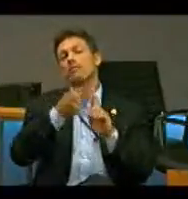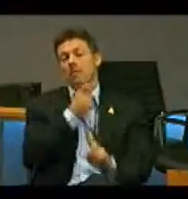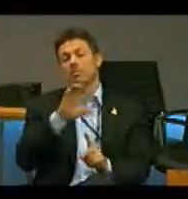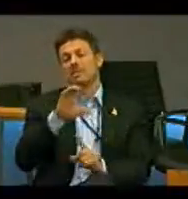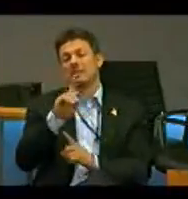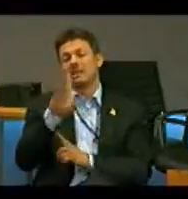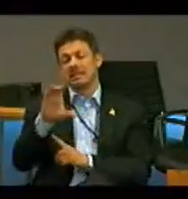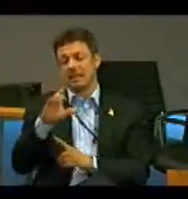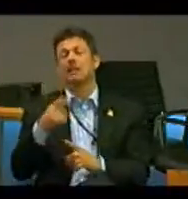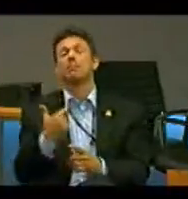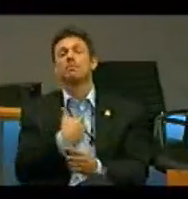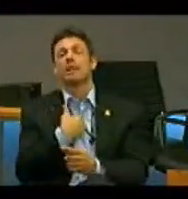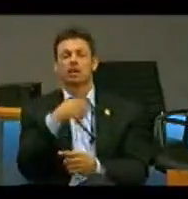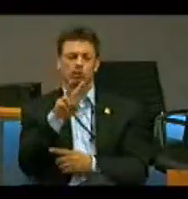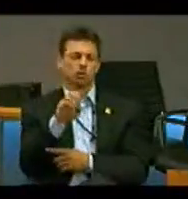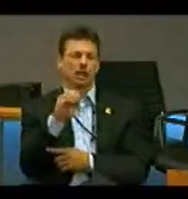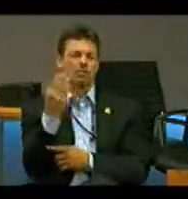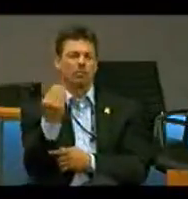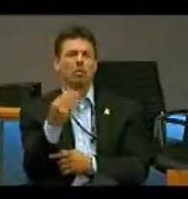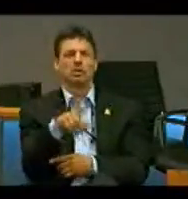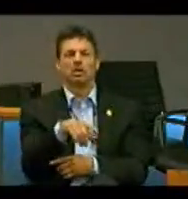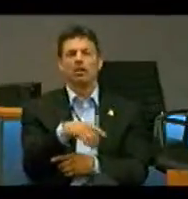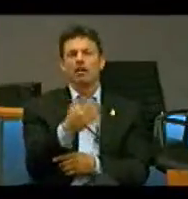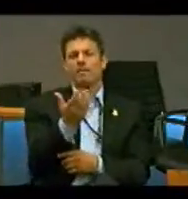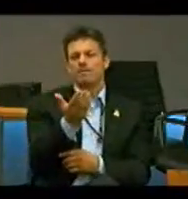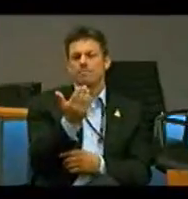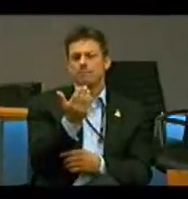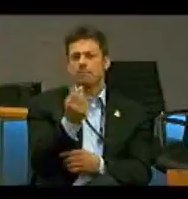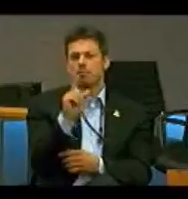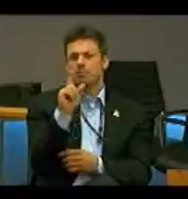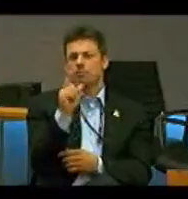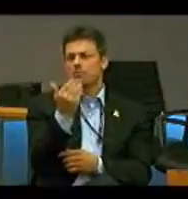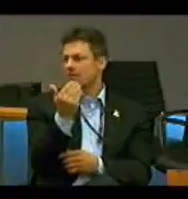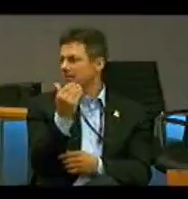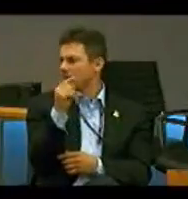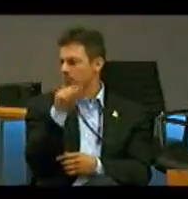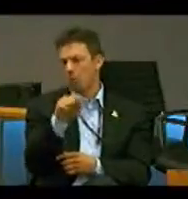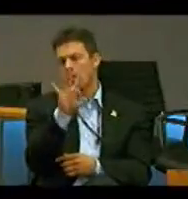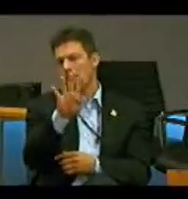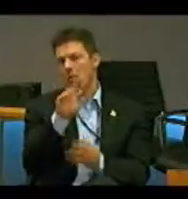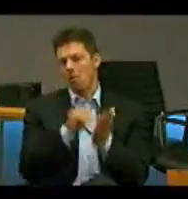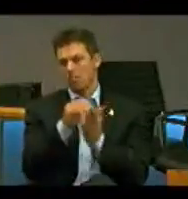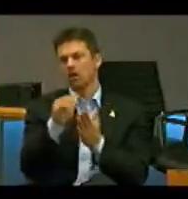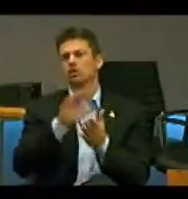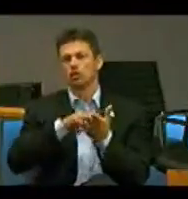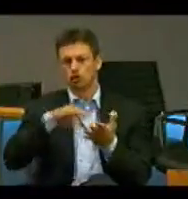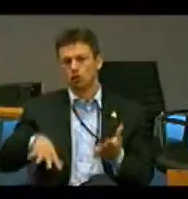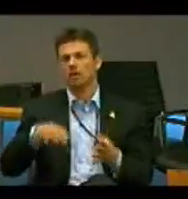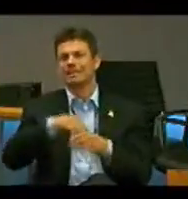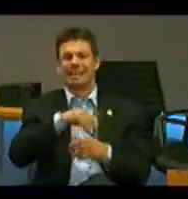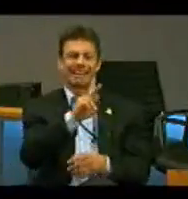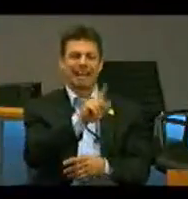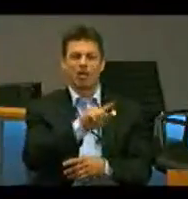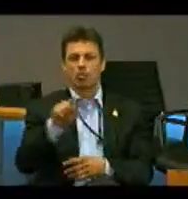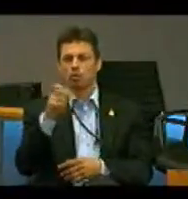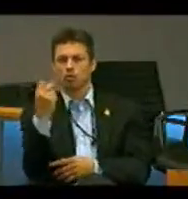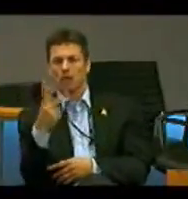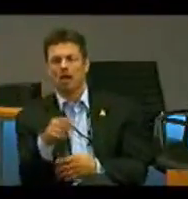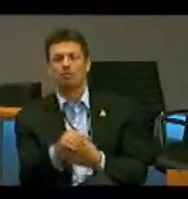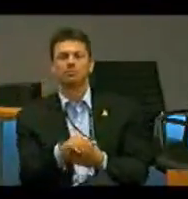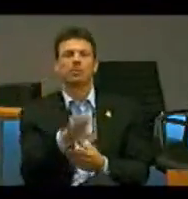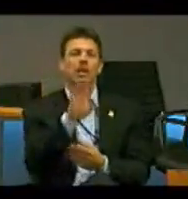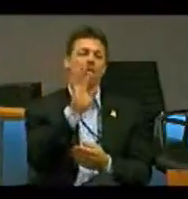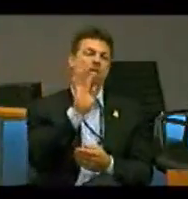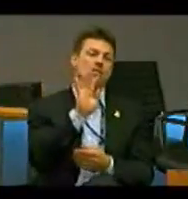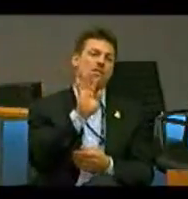In 2014, there were 50.7 million students K through 12. Nearly 4 million, 3,954,000